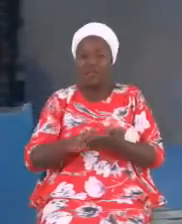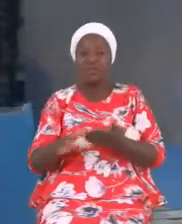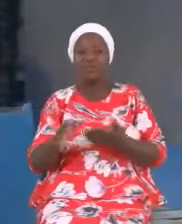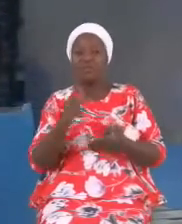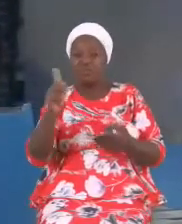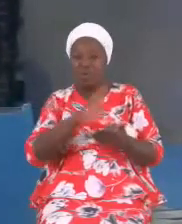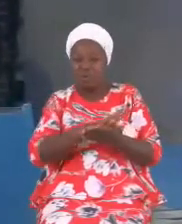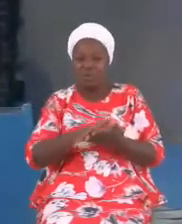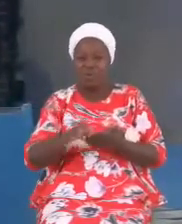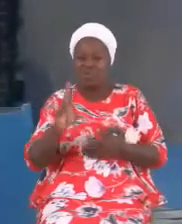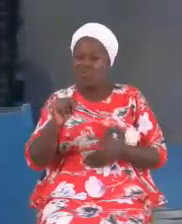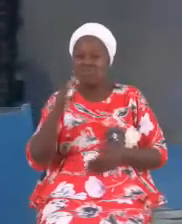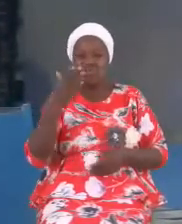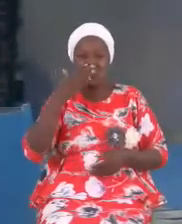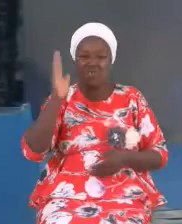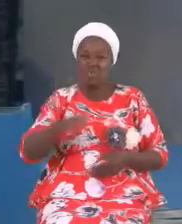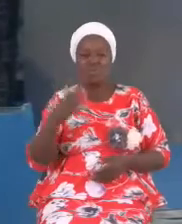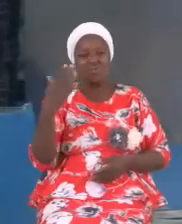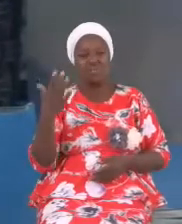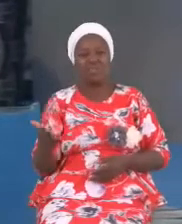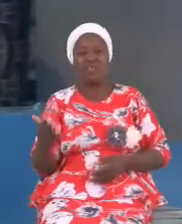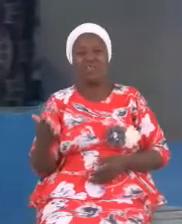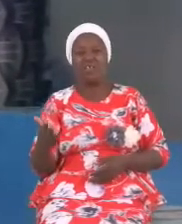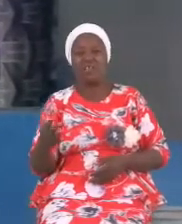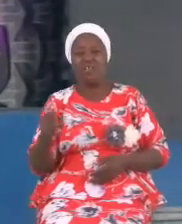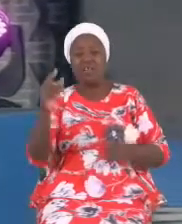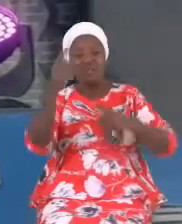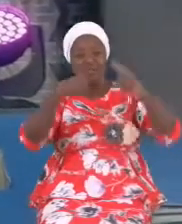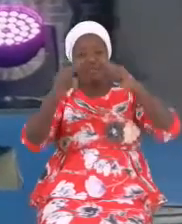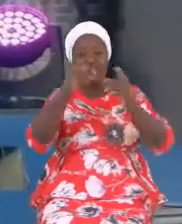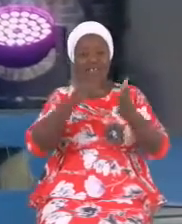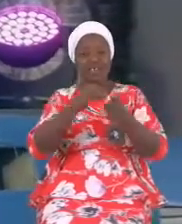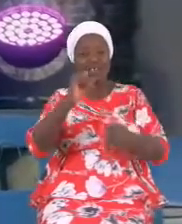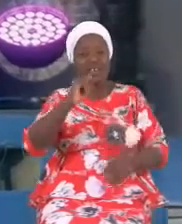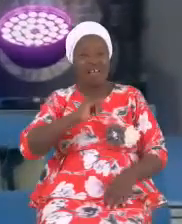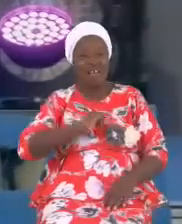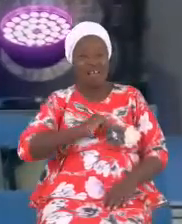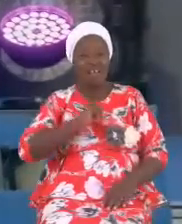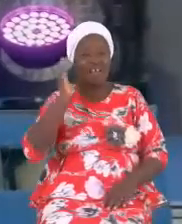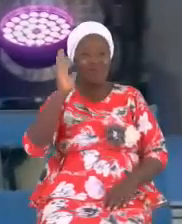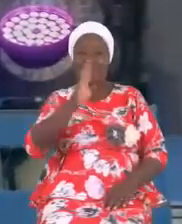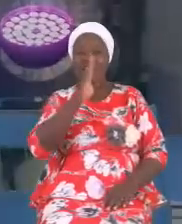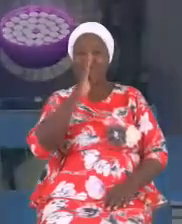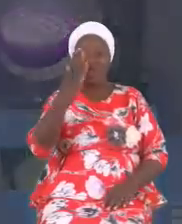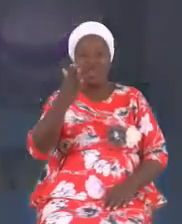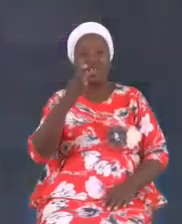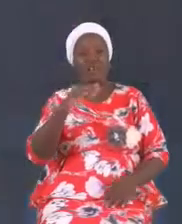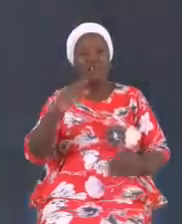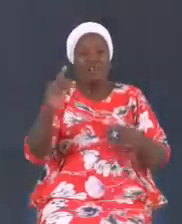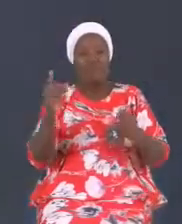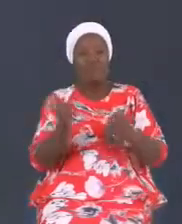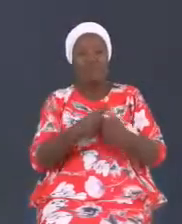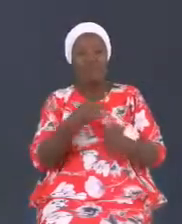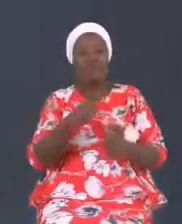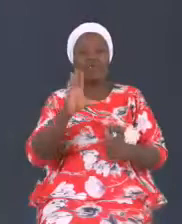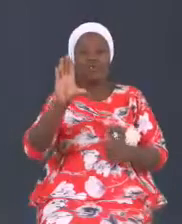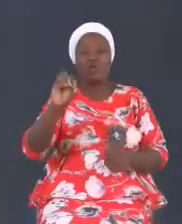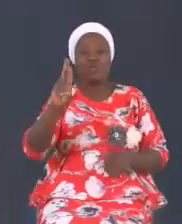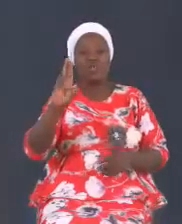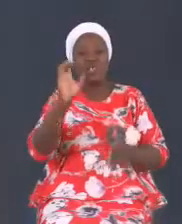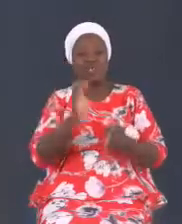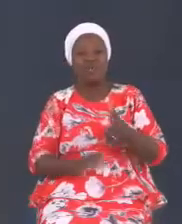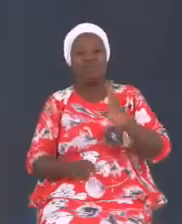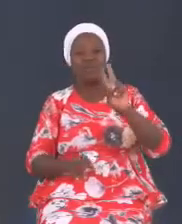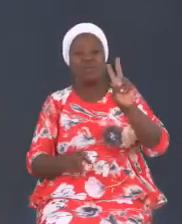no evil there. I will be there. In 1 Corinthians chapter 2, I'm reading from verse